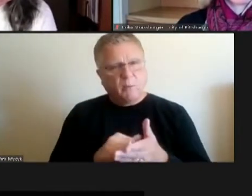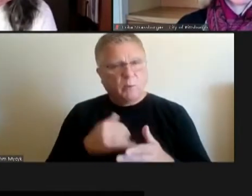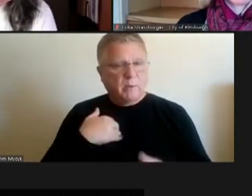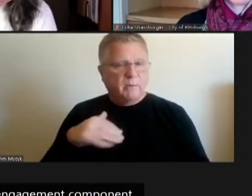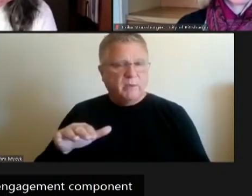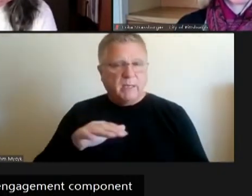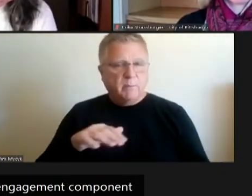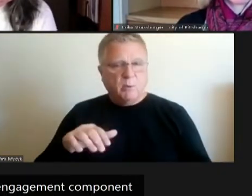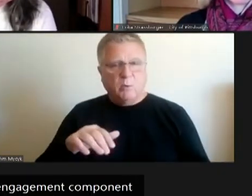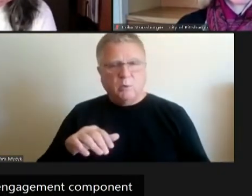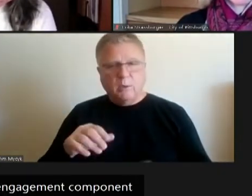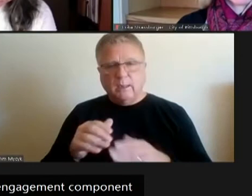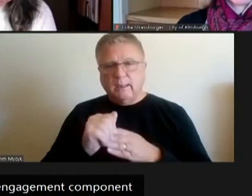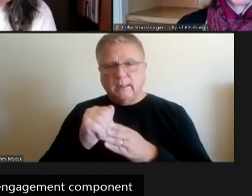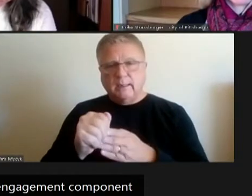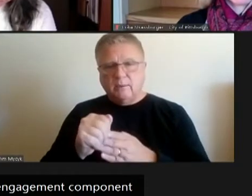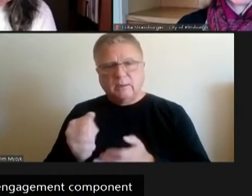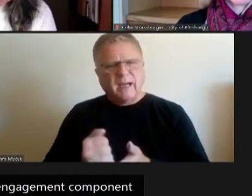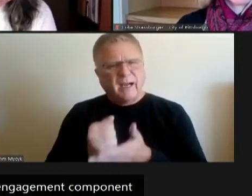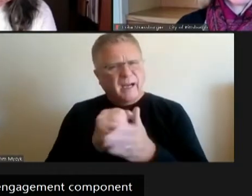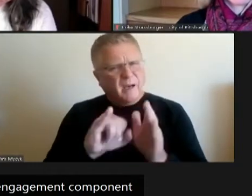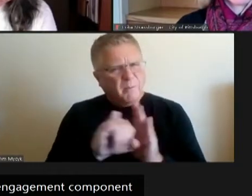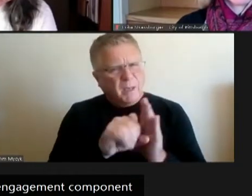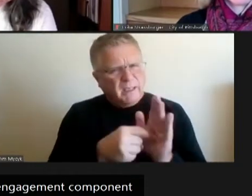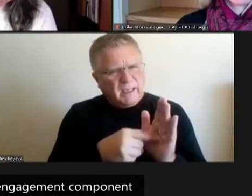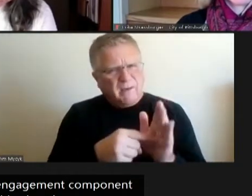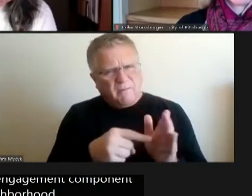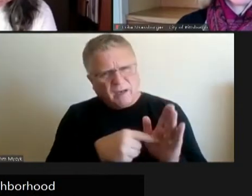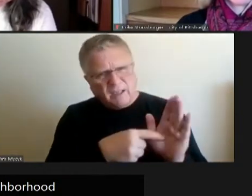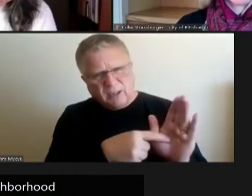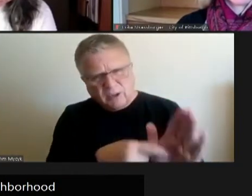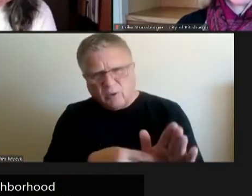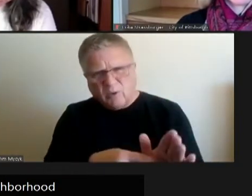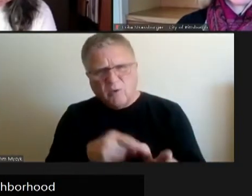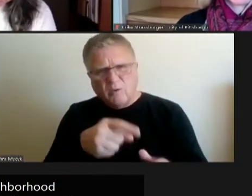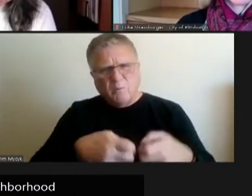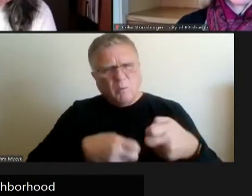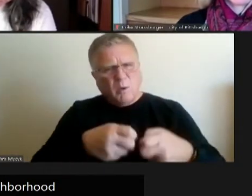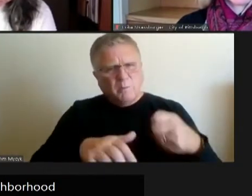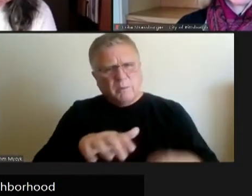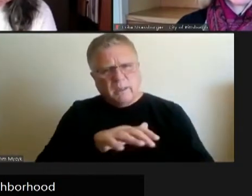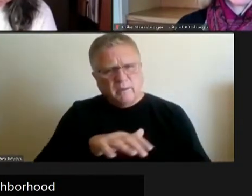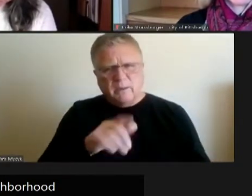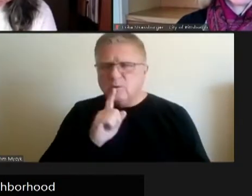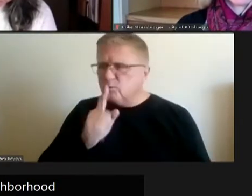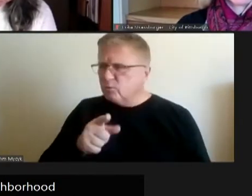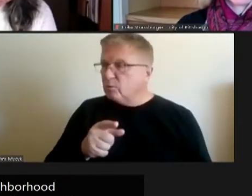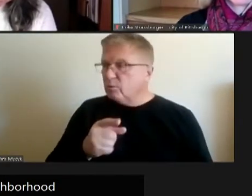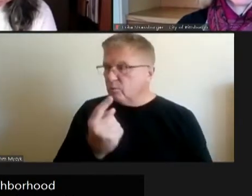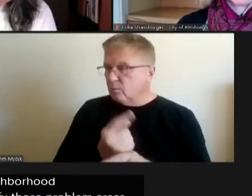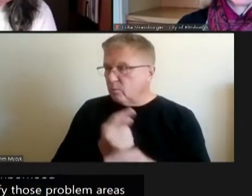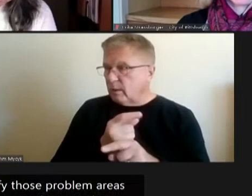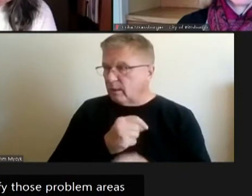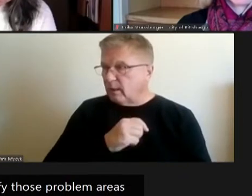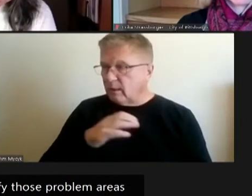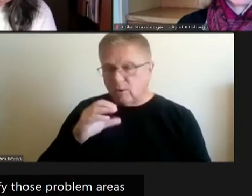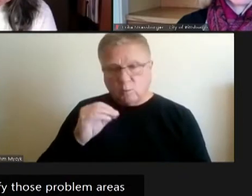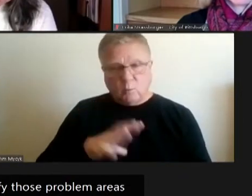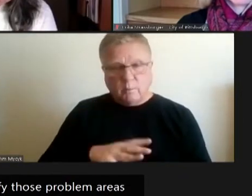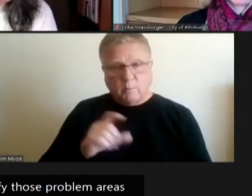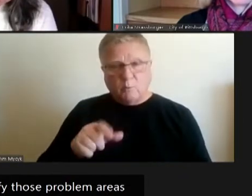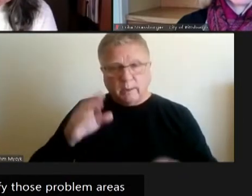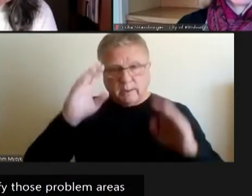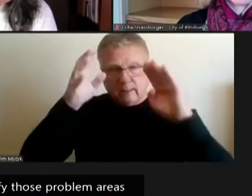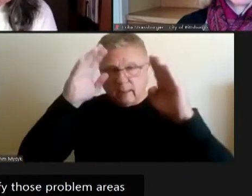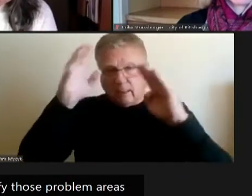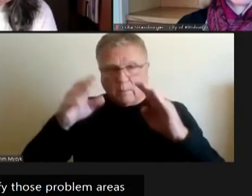ambassadors helping us identify those problem areas. And you're absolutely correct, Councilwoman, that we need to come up with the list of